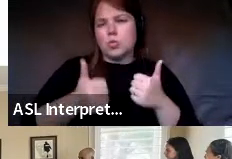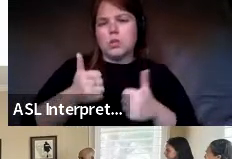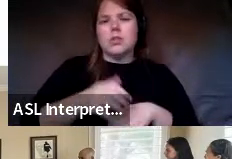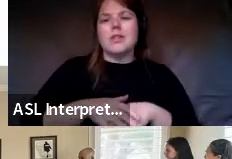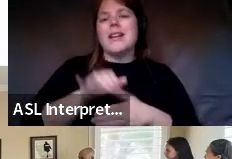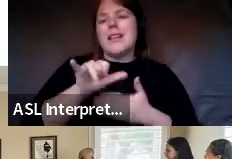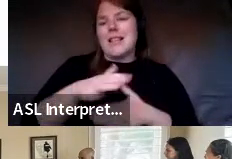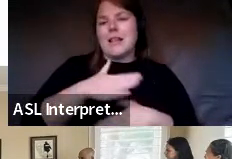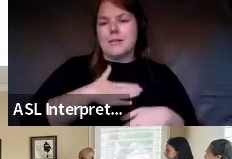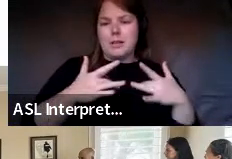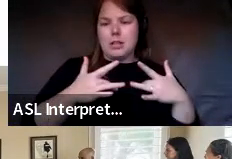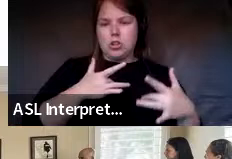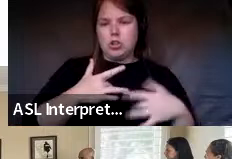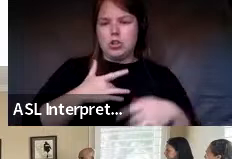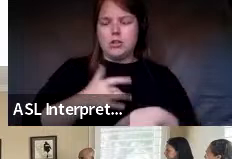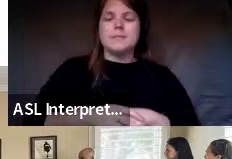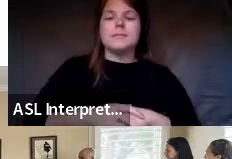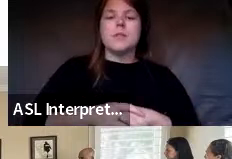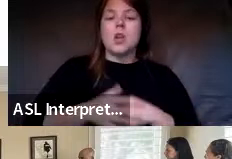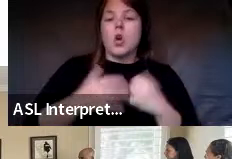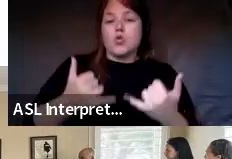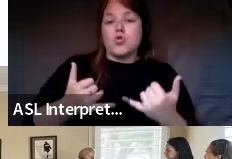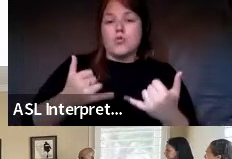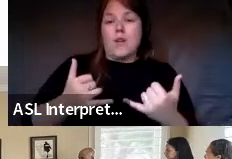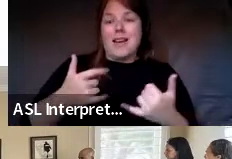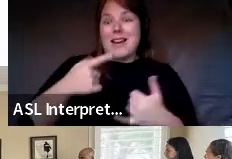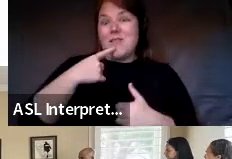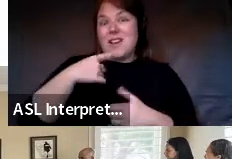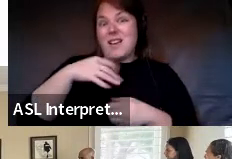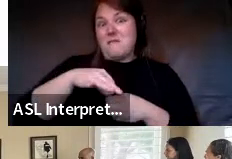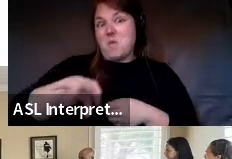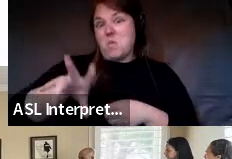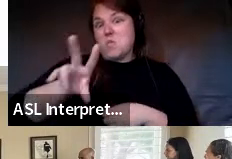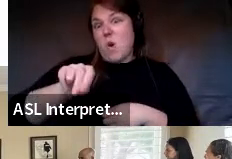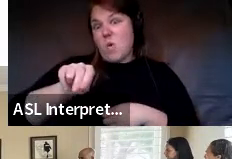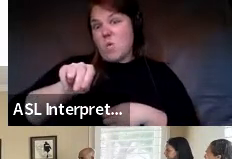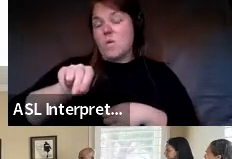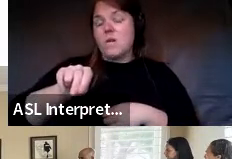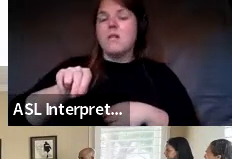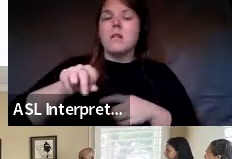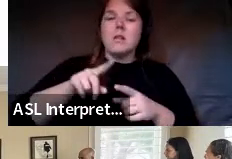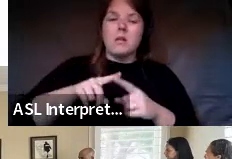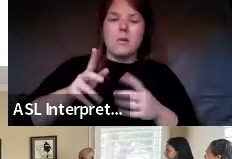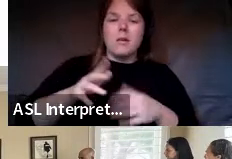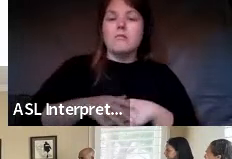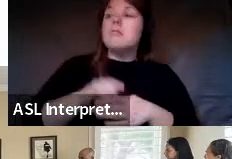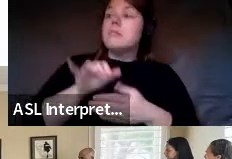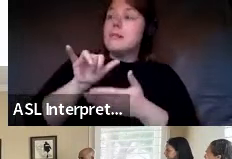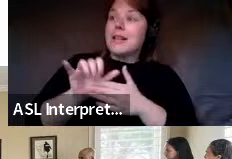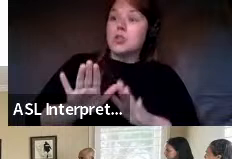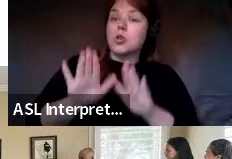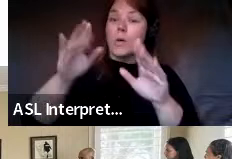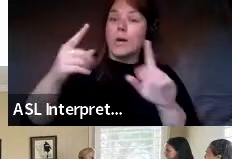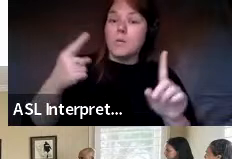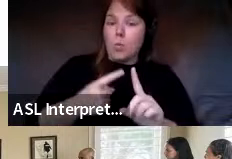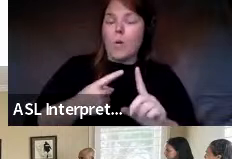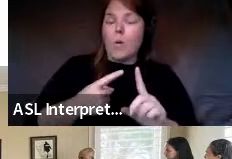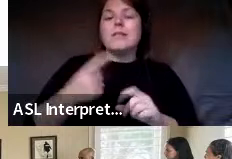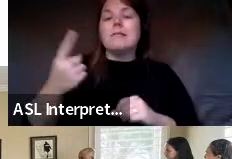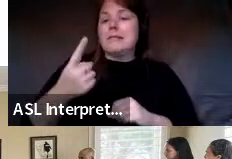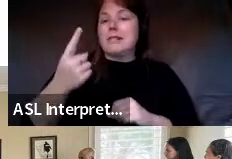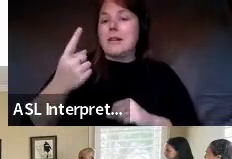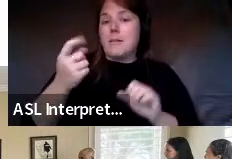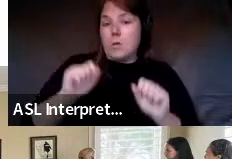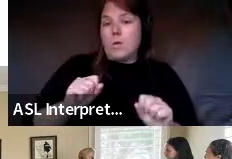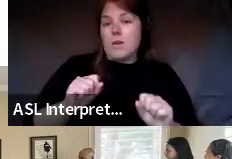That's my concern. So Thank you, right now Hector. I'm at a no. Yeah, that's a great point, and something we can make sure that we